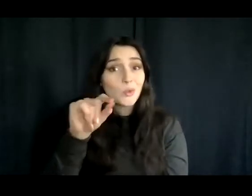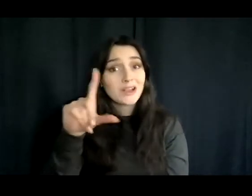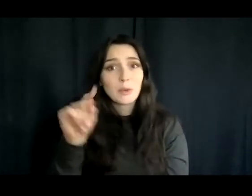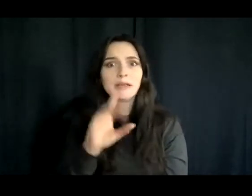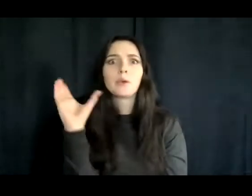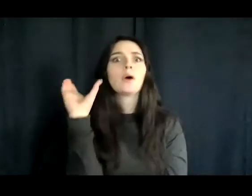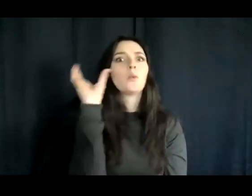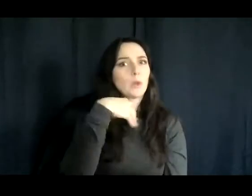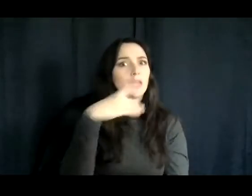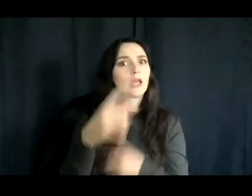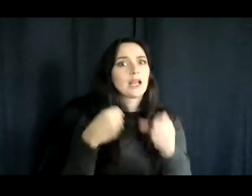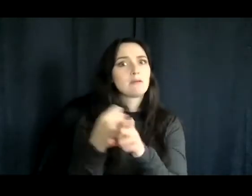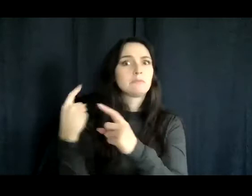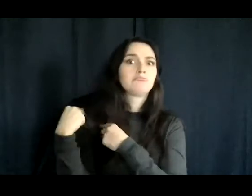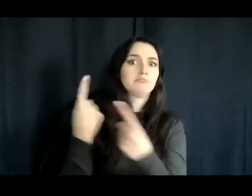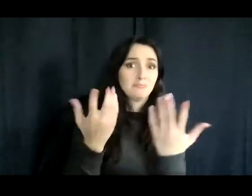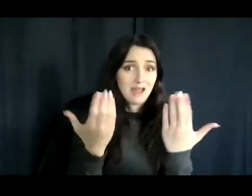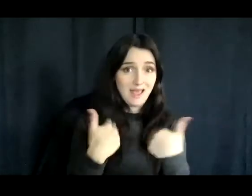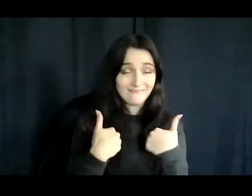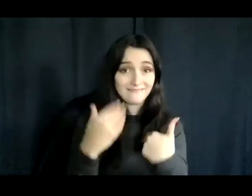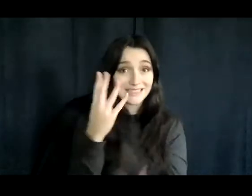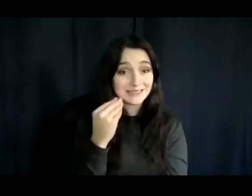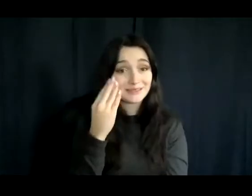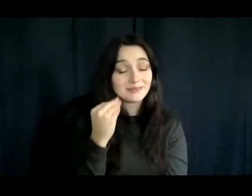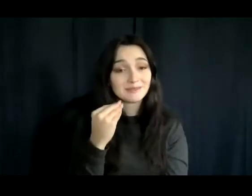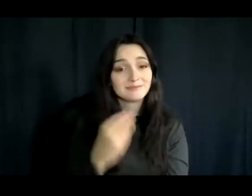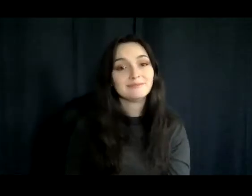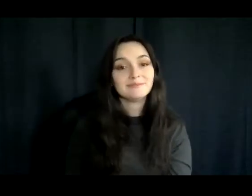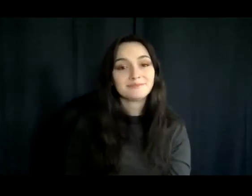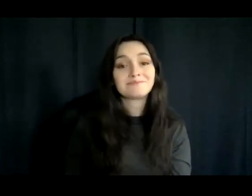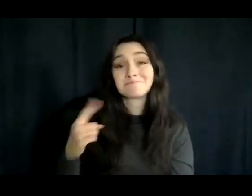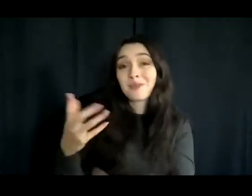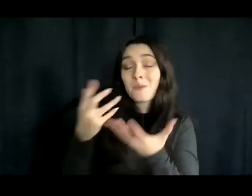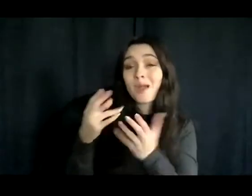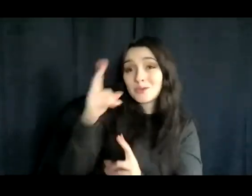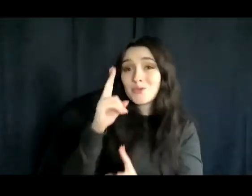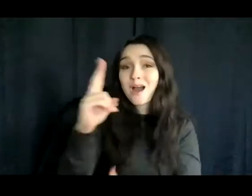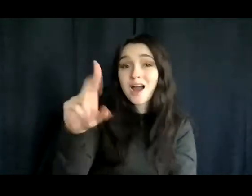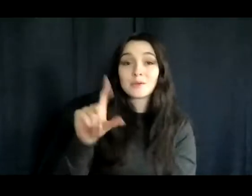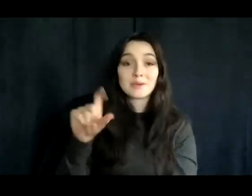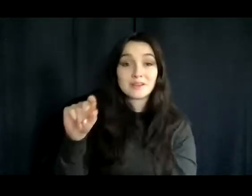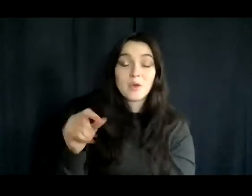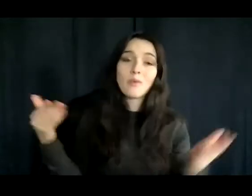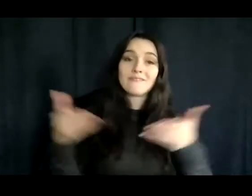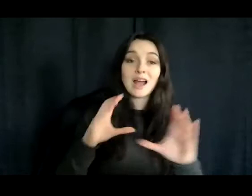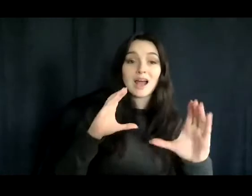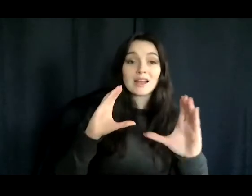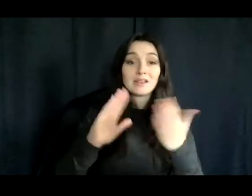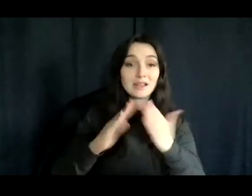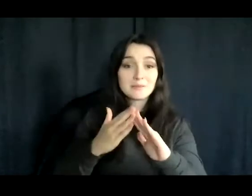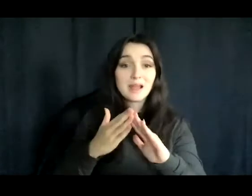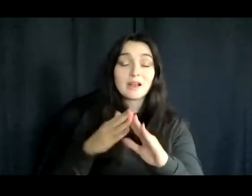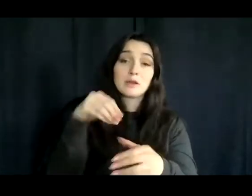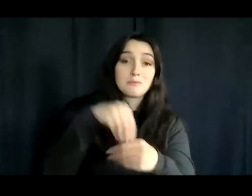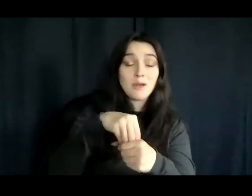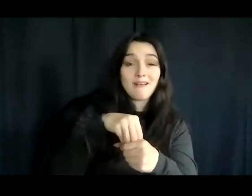we've ever had. And so Ring wanted to honor that by inviting the community to put items into a